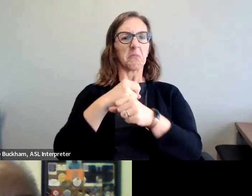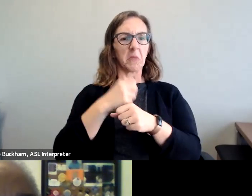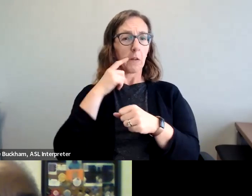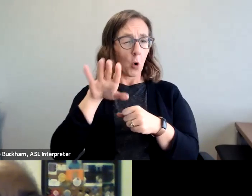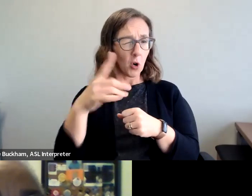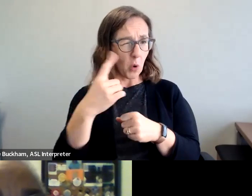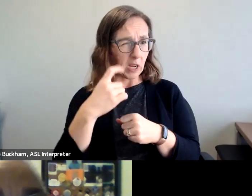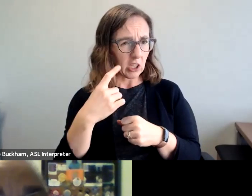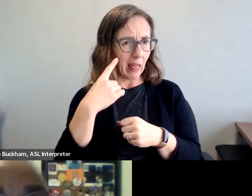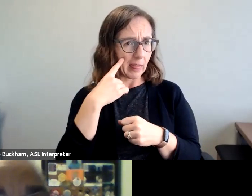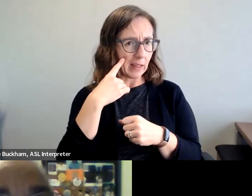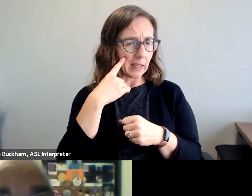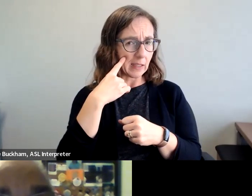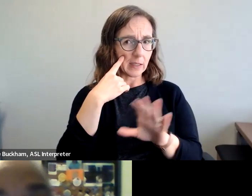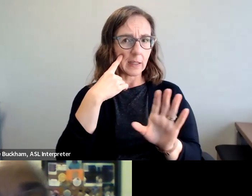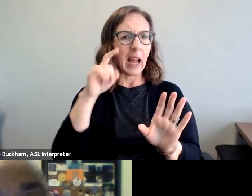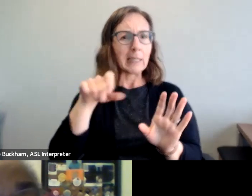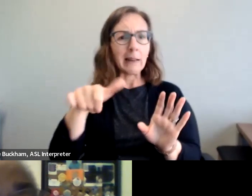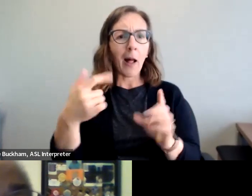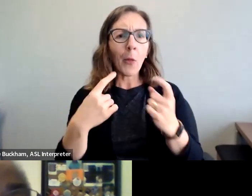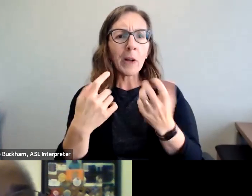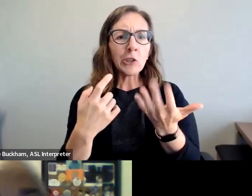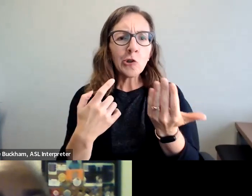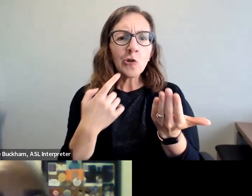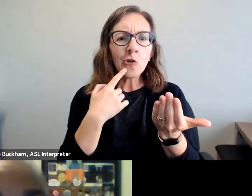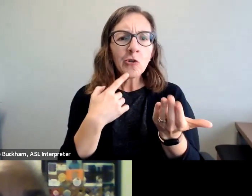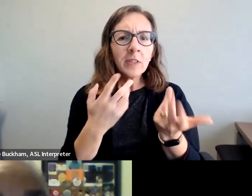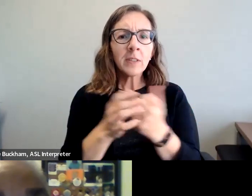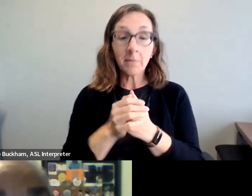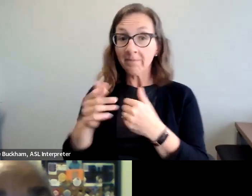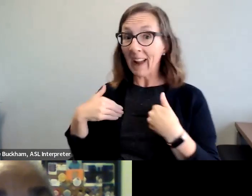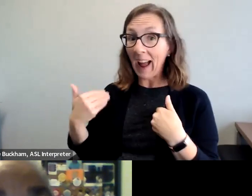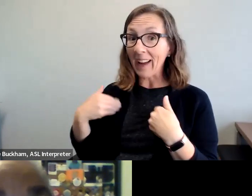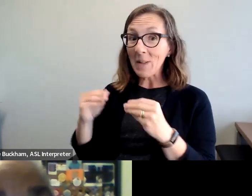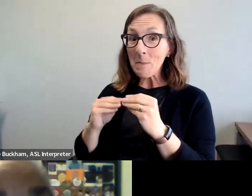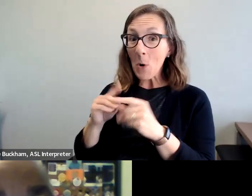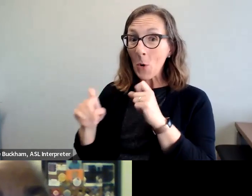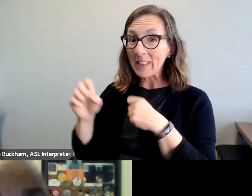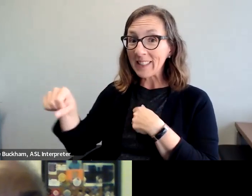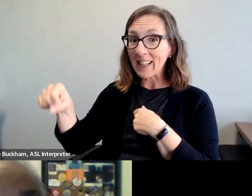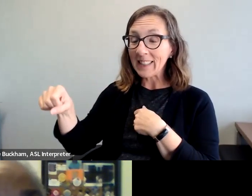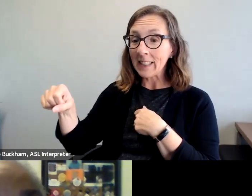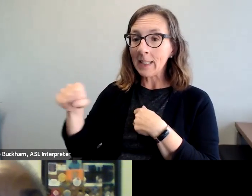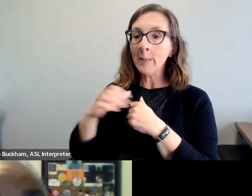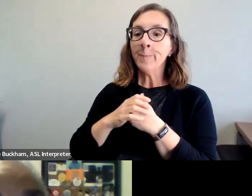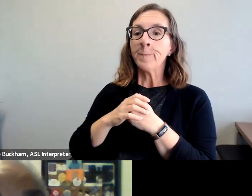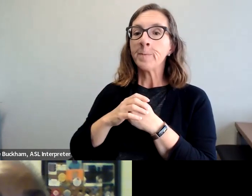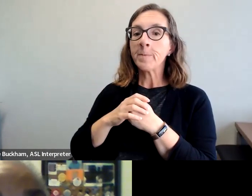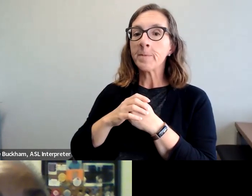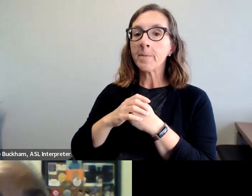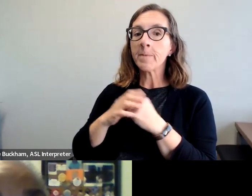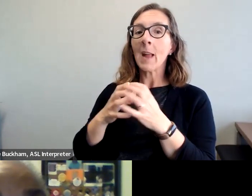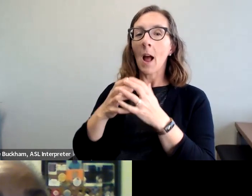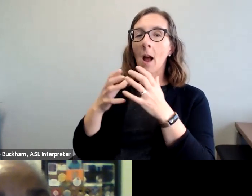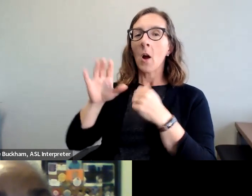question now. I need another question, Michelle. All right, I have another question. A lot of